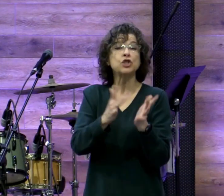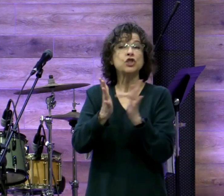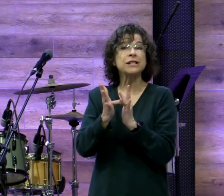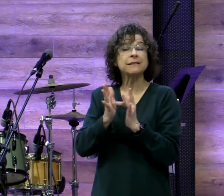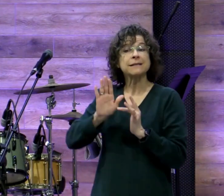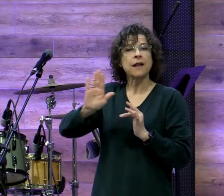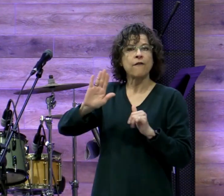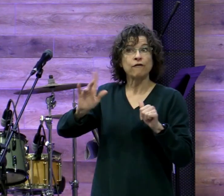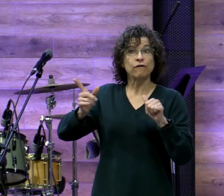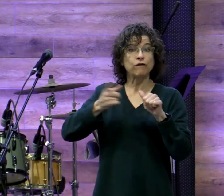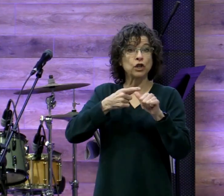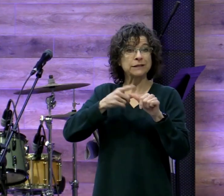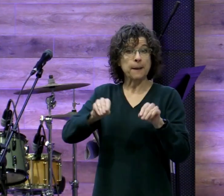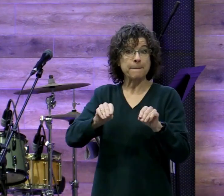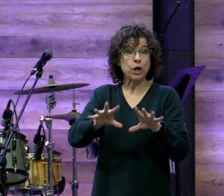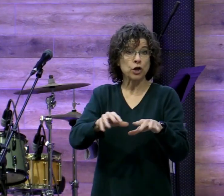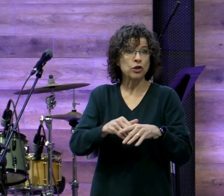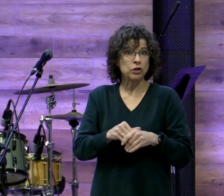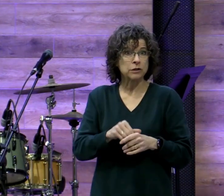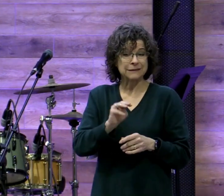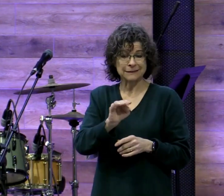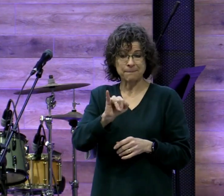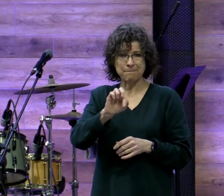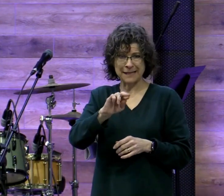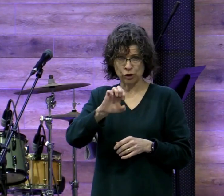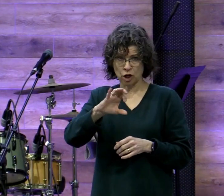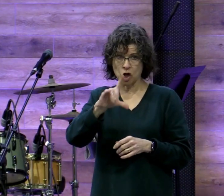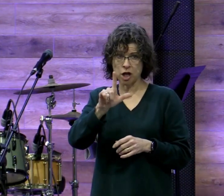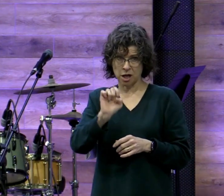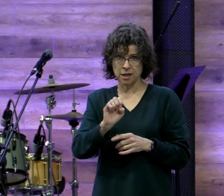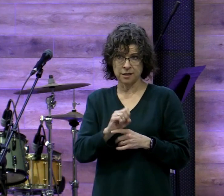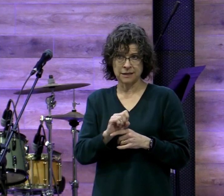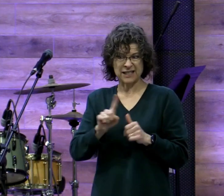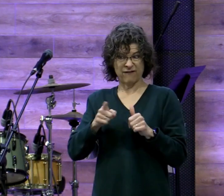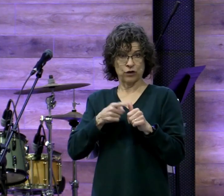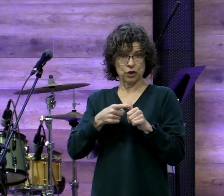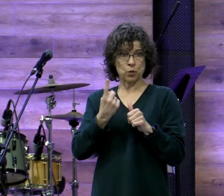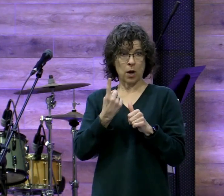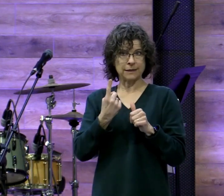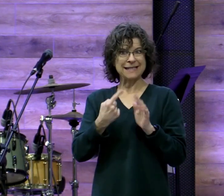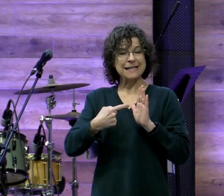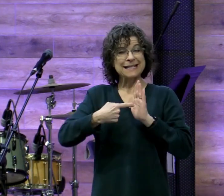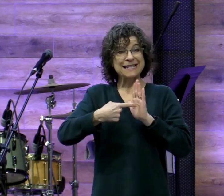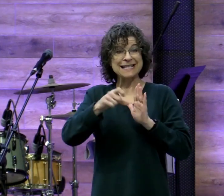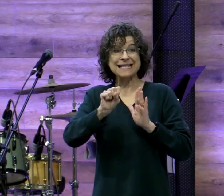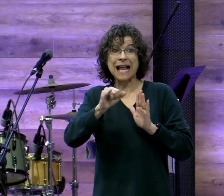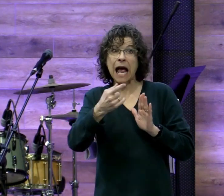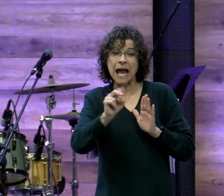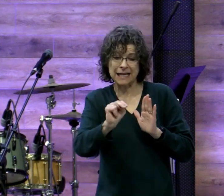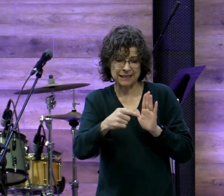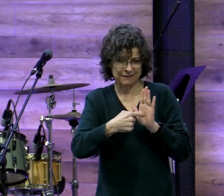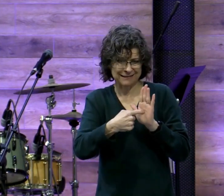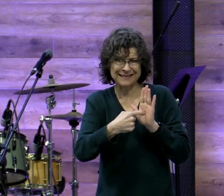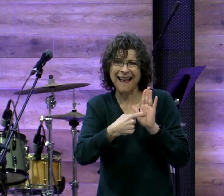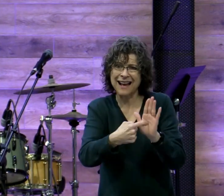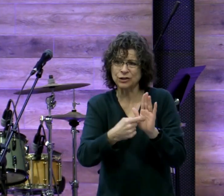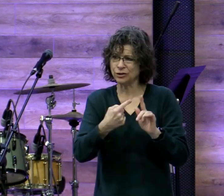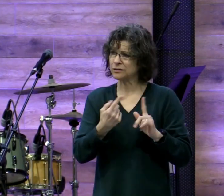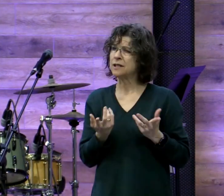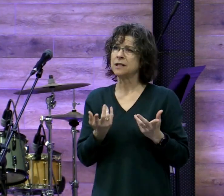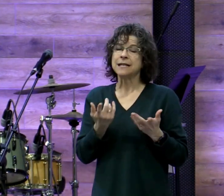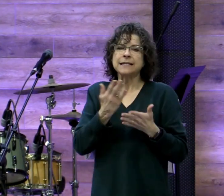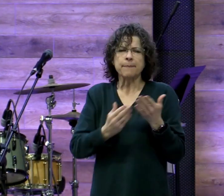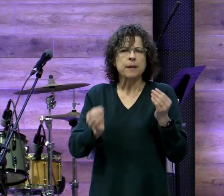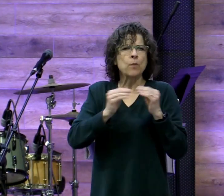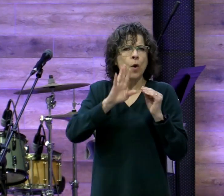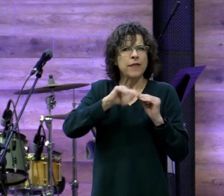that I'm here and there's something significant that's going on. It's a sign that points to something more than just